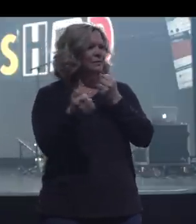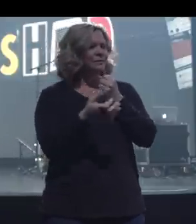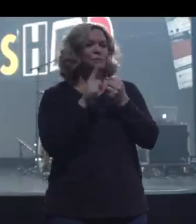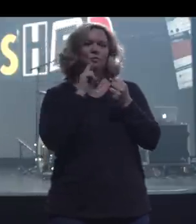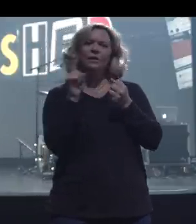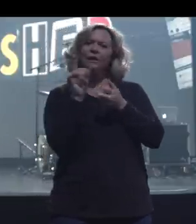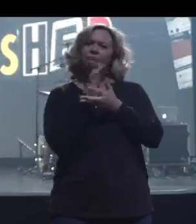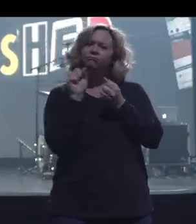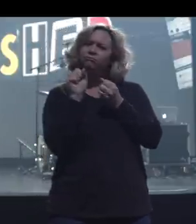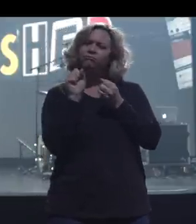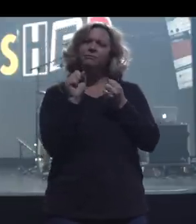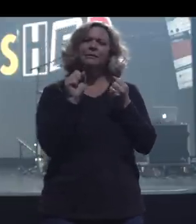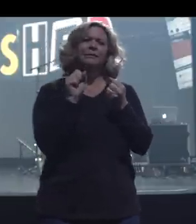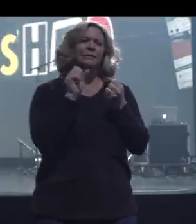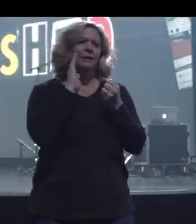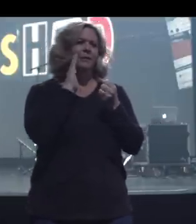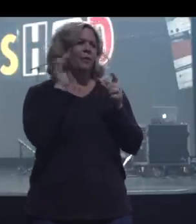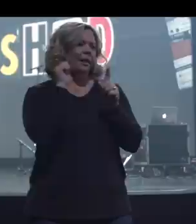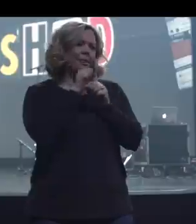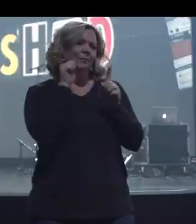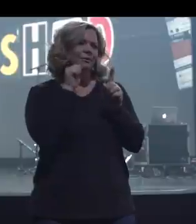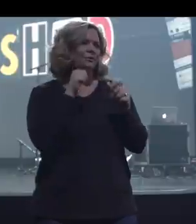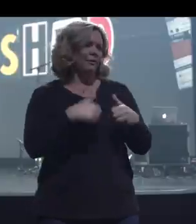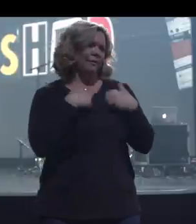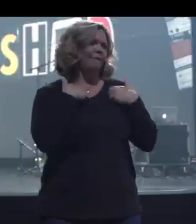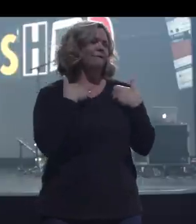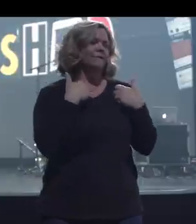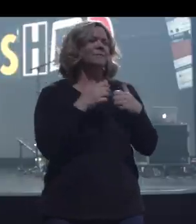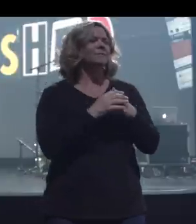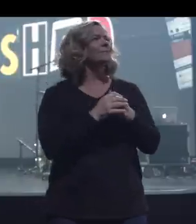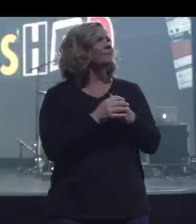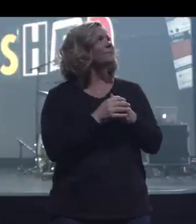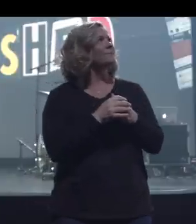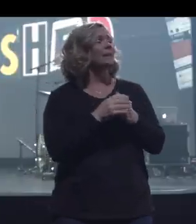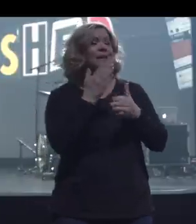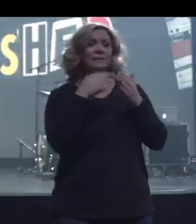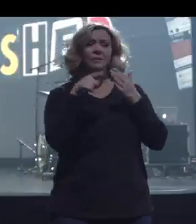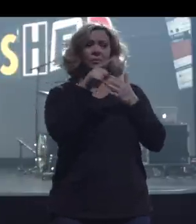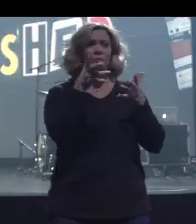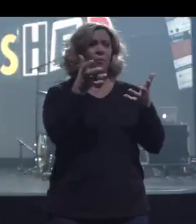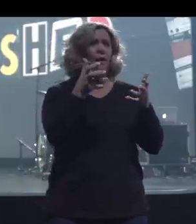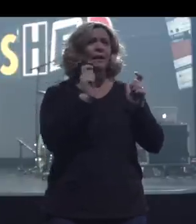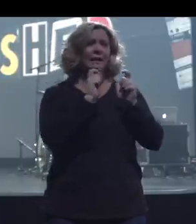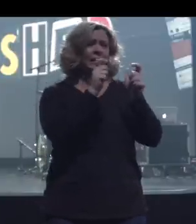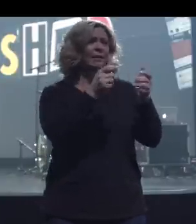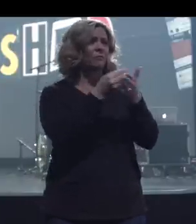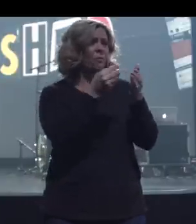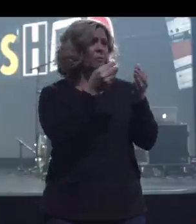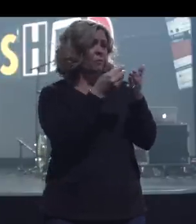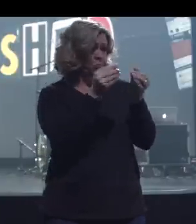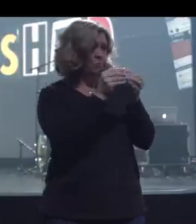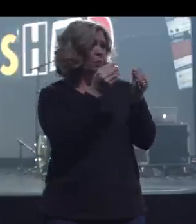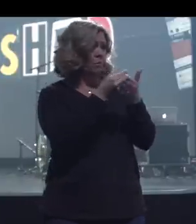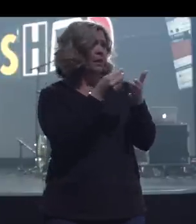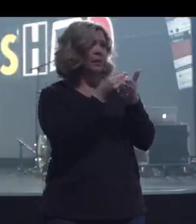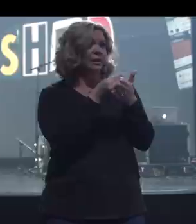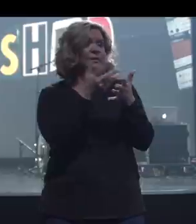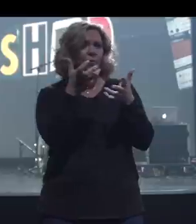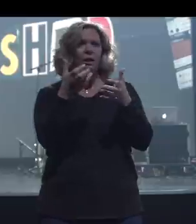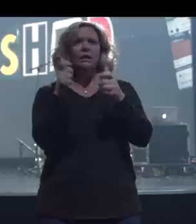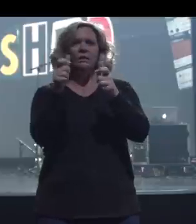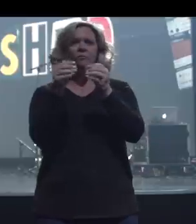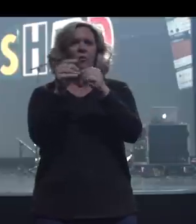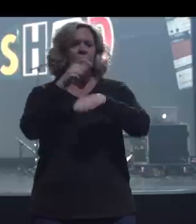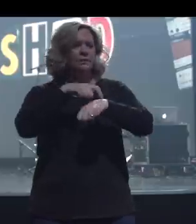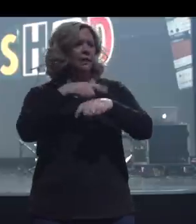an ambush. Plus, some of you really, really want to be generous. I know you do. But your generosity is hampered because you're